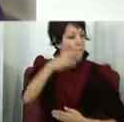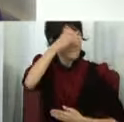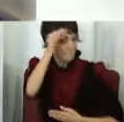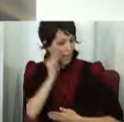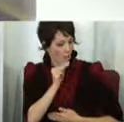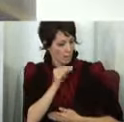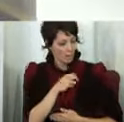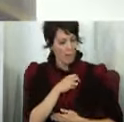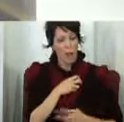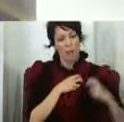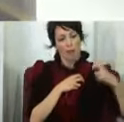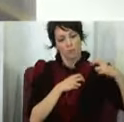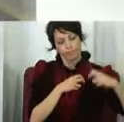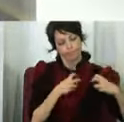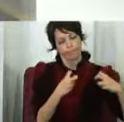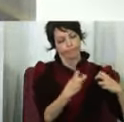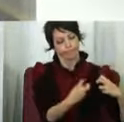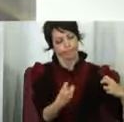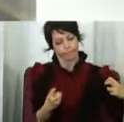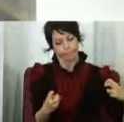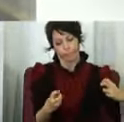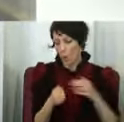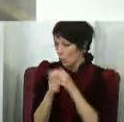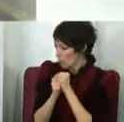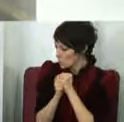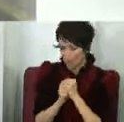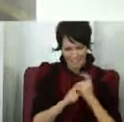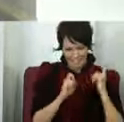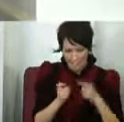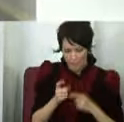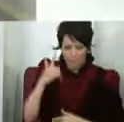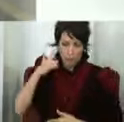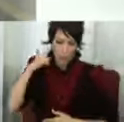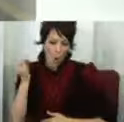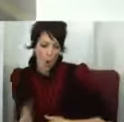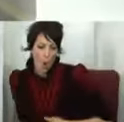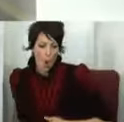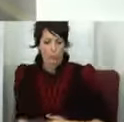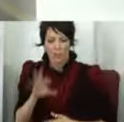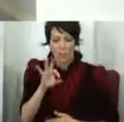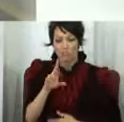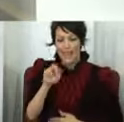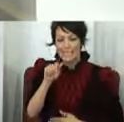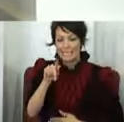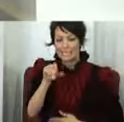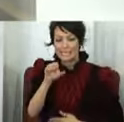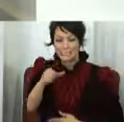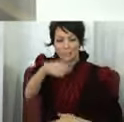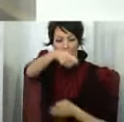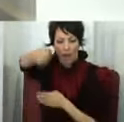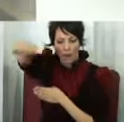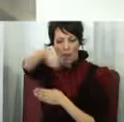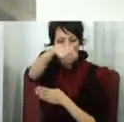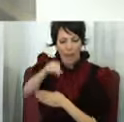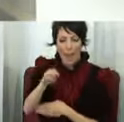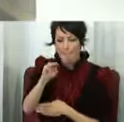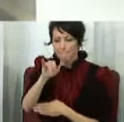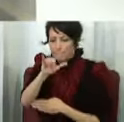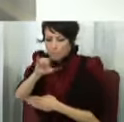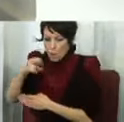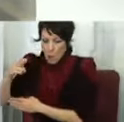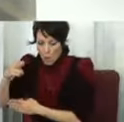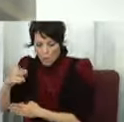and worshipped him. They took out their gifts of gold, frankincense, and myrrh, and